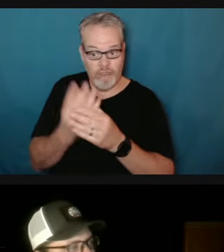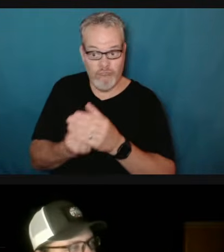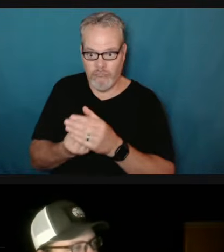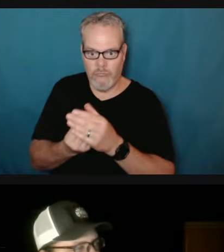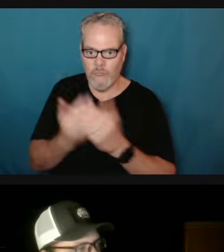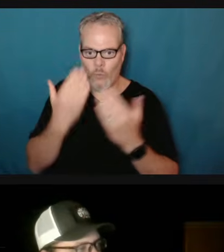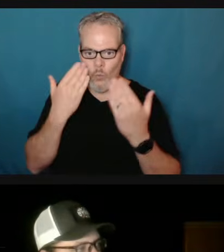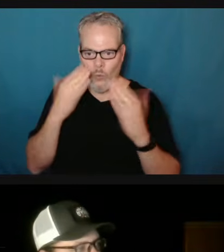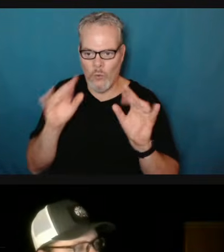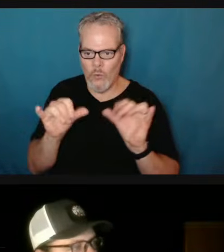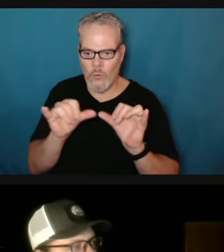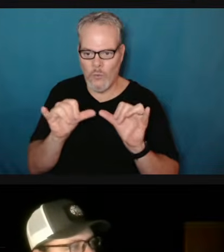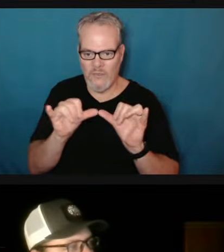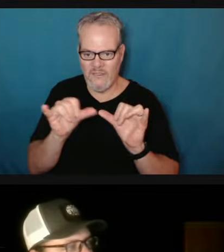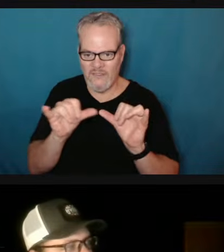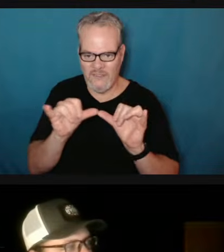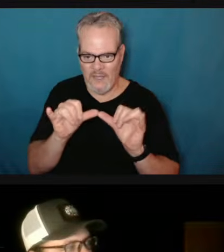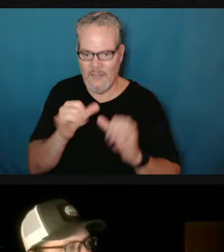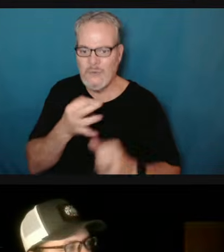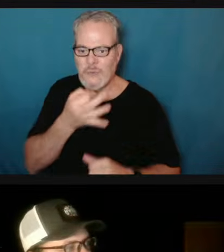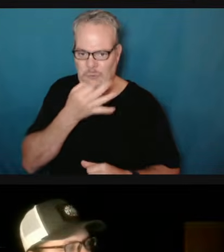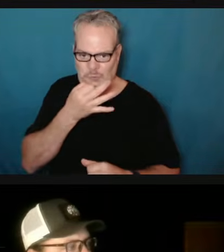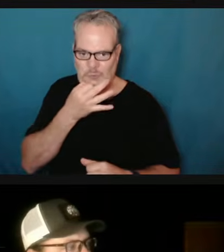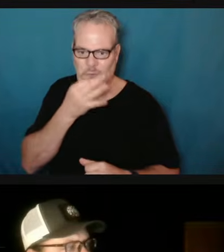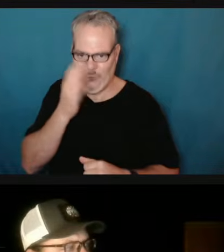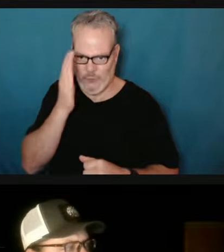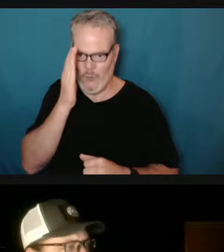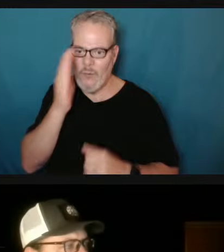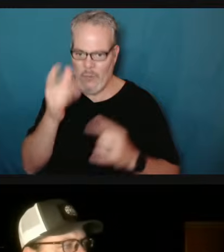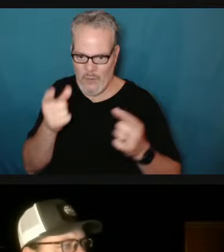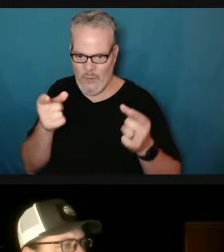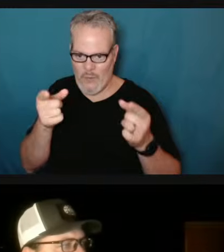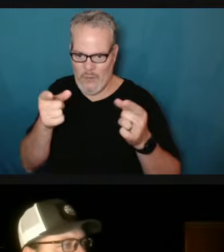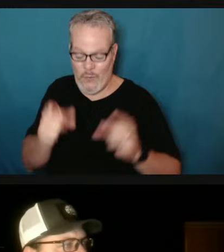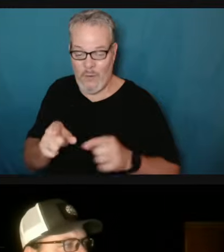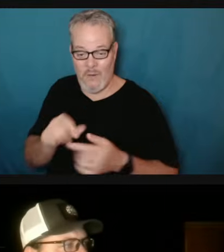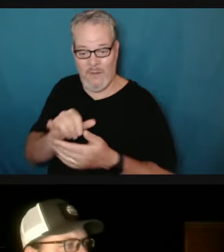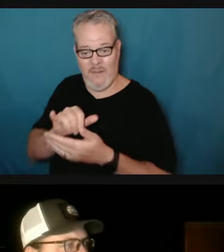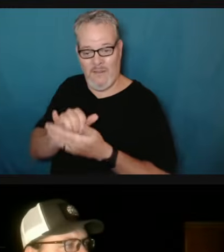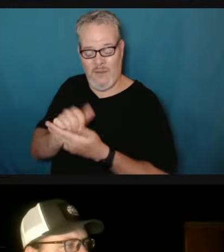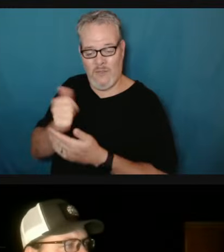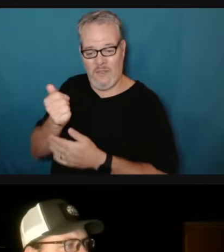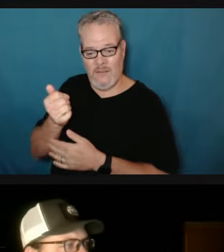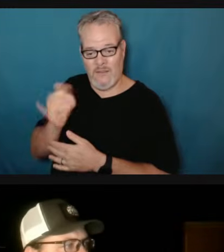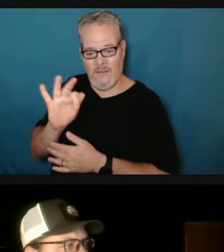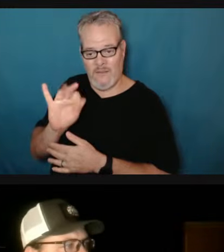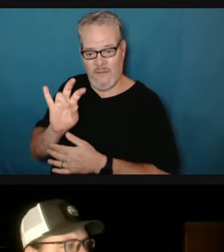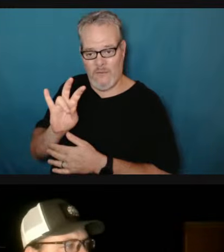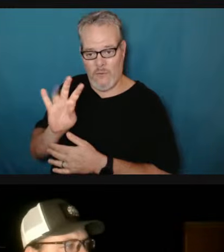magnitude in the not too distant future. That was 1974.